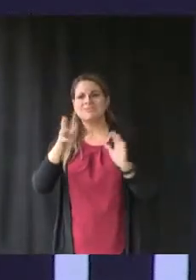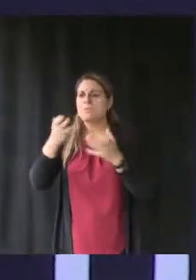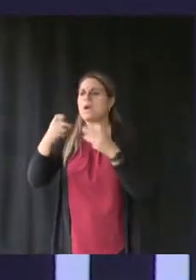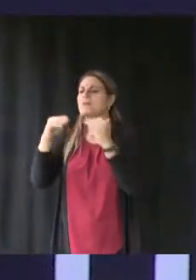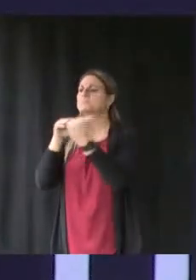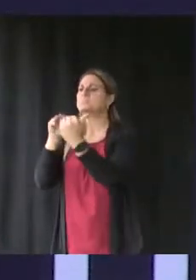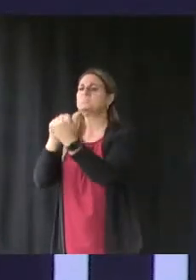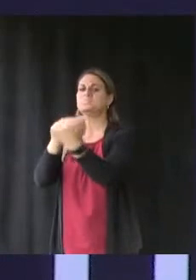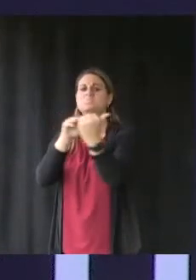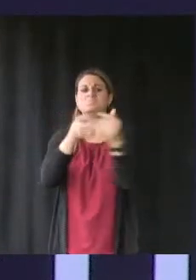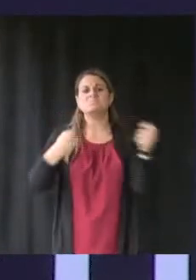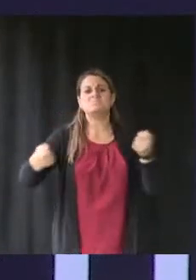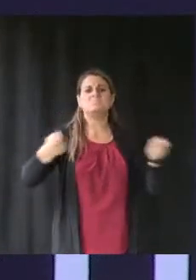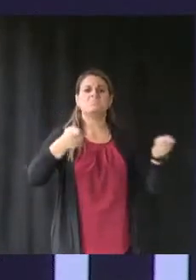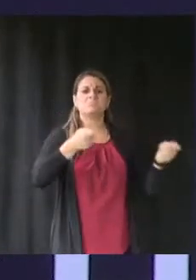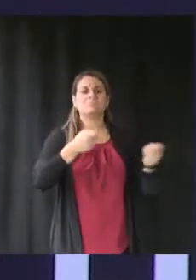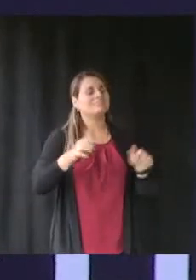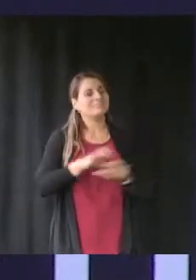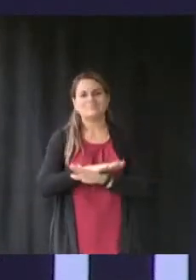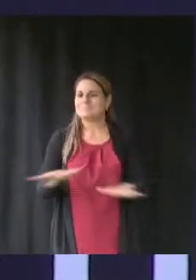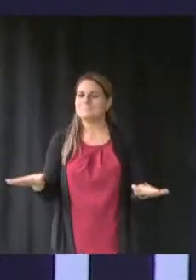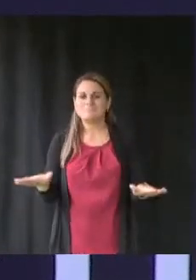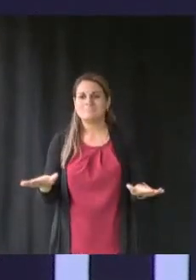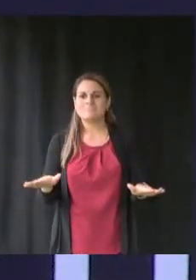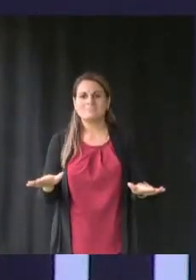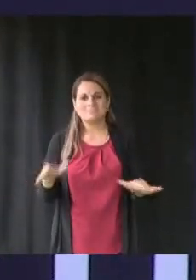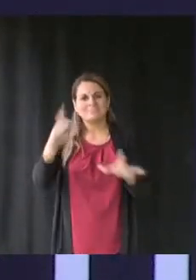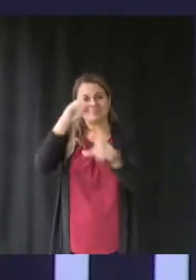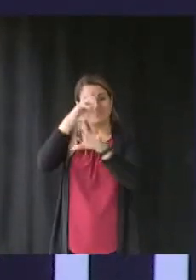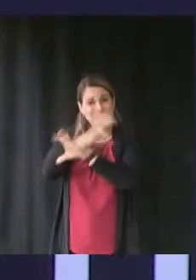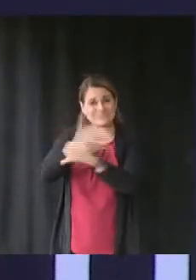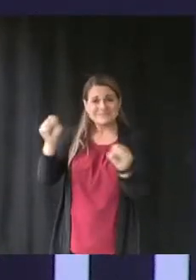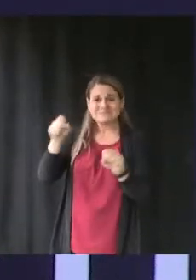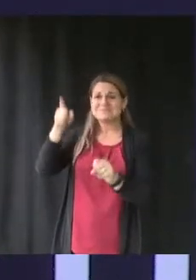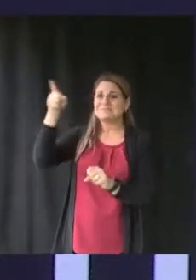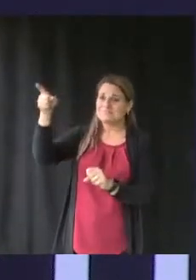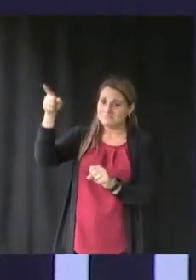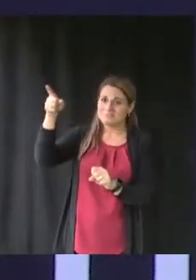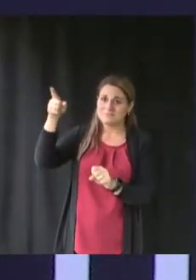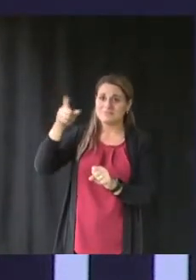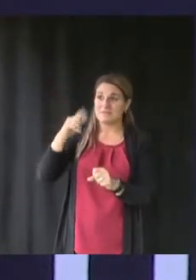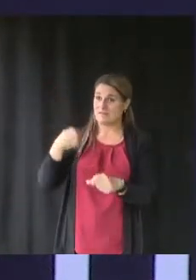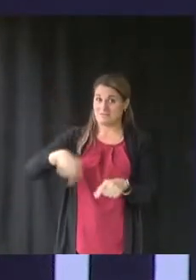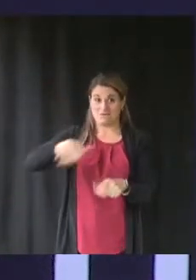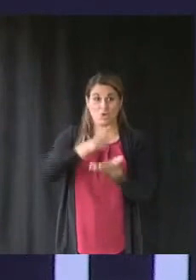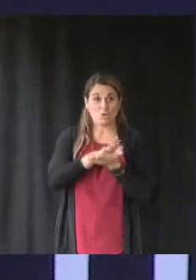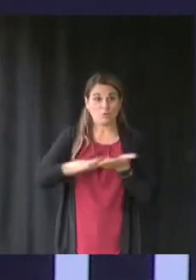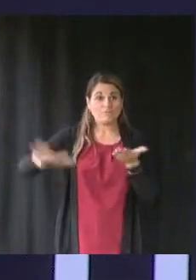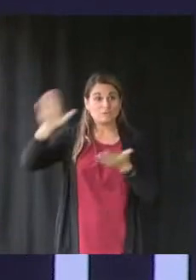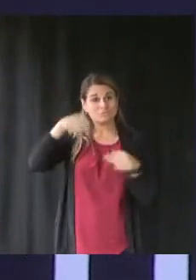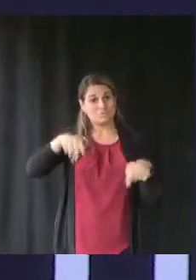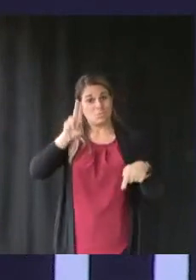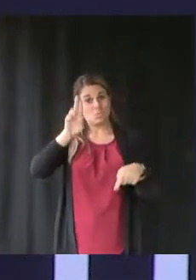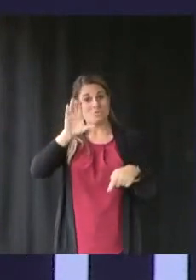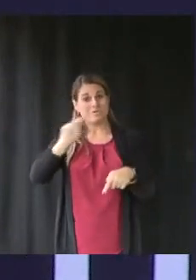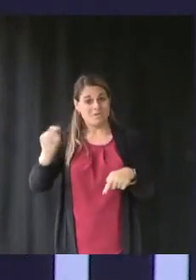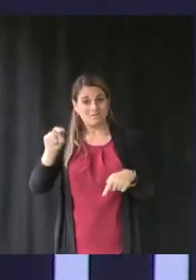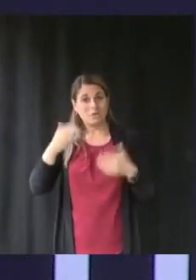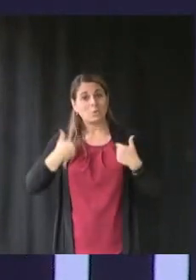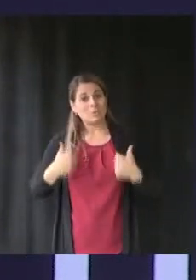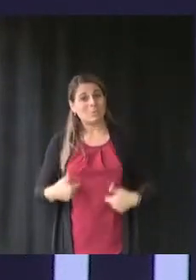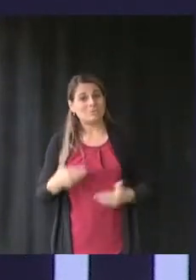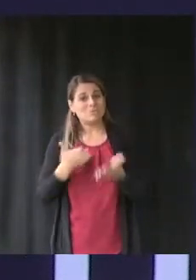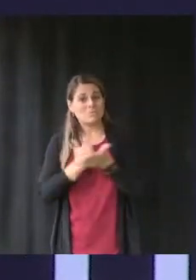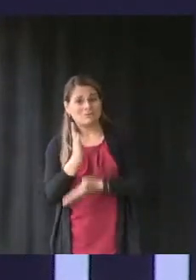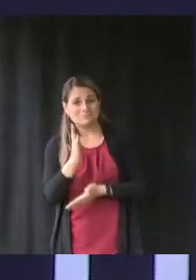your presence here today on this our university campus, at this Center for Human Rights, is not